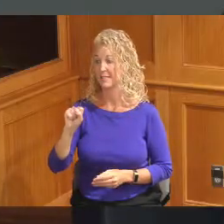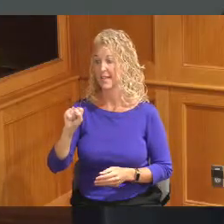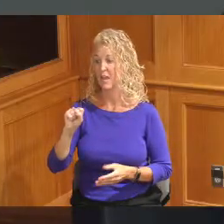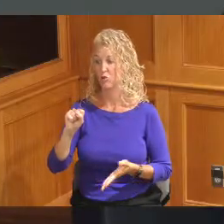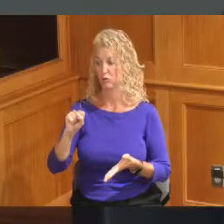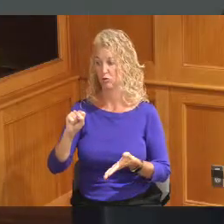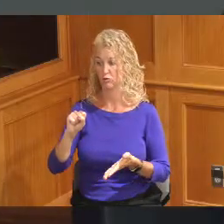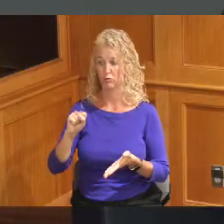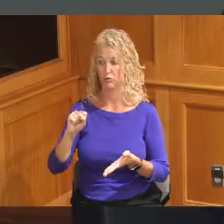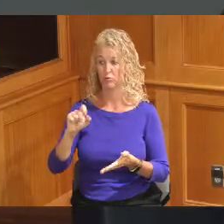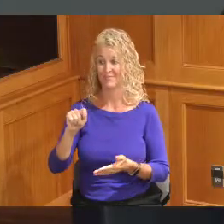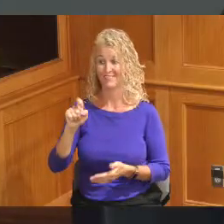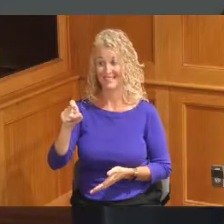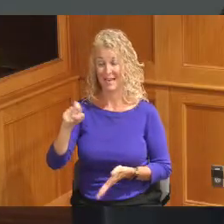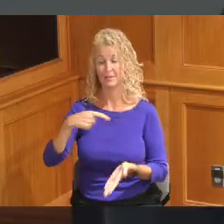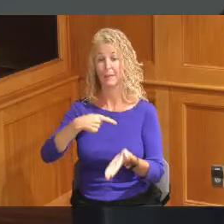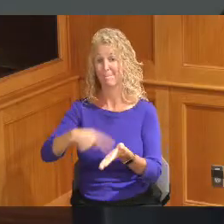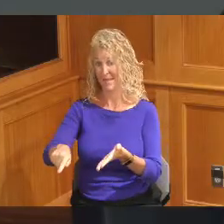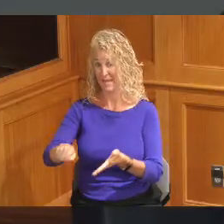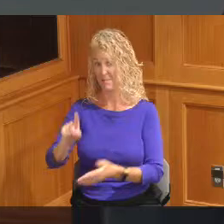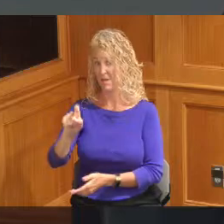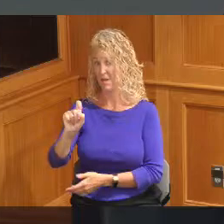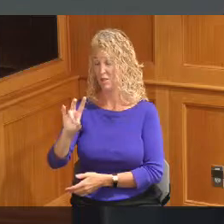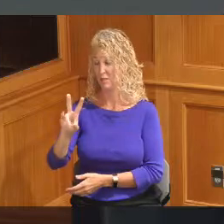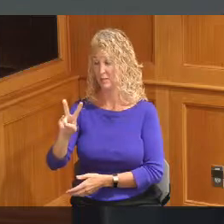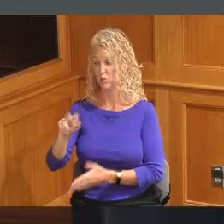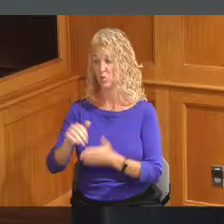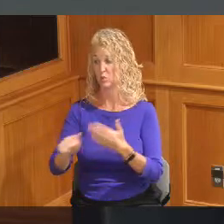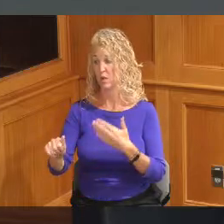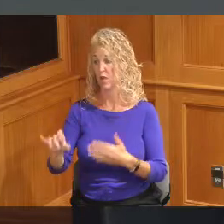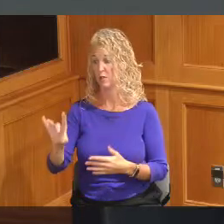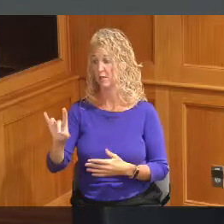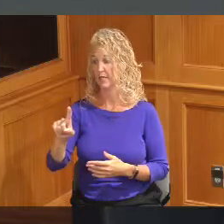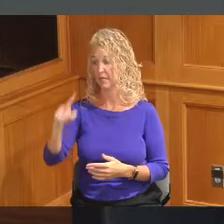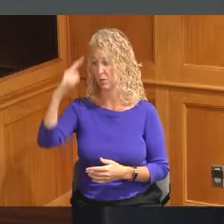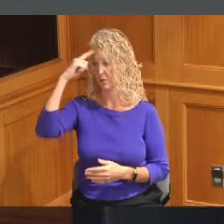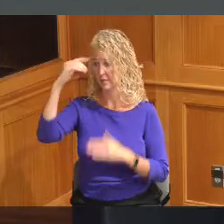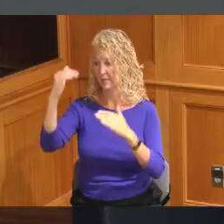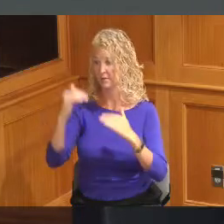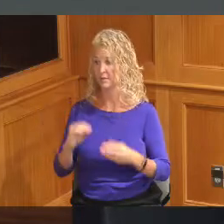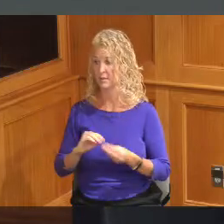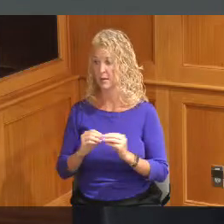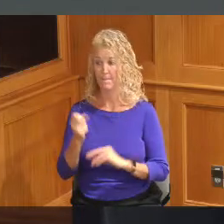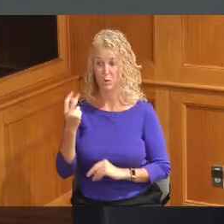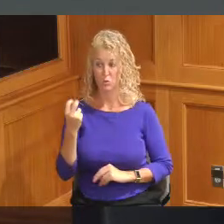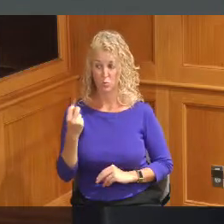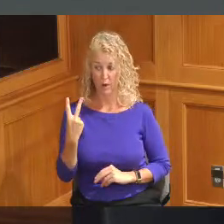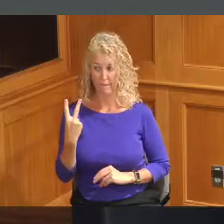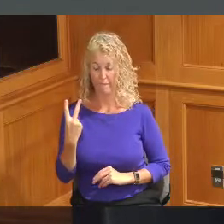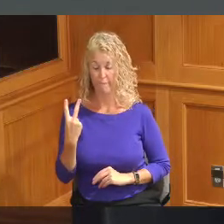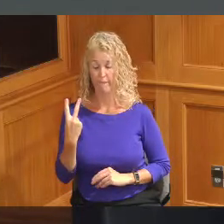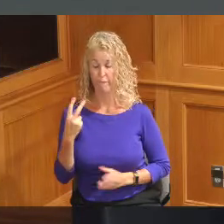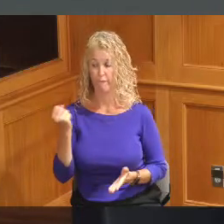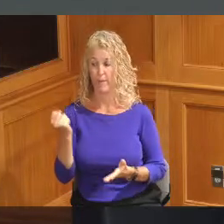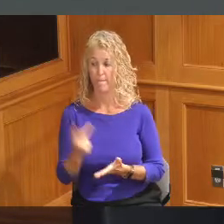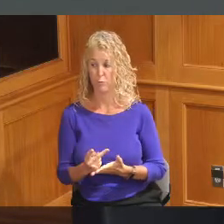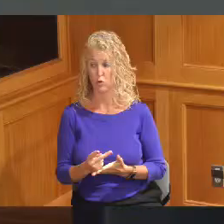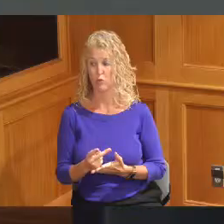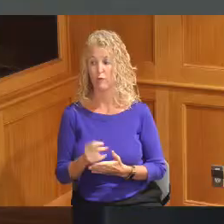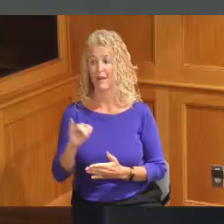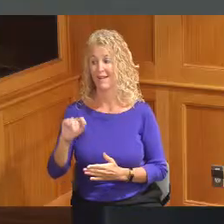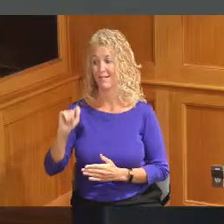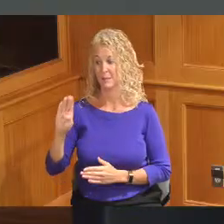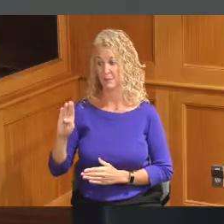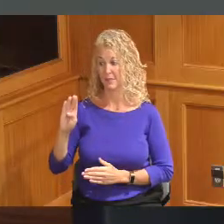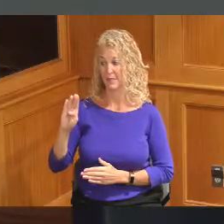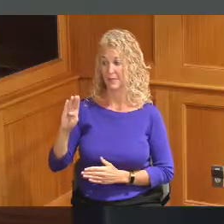tax payment for $172.81. Item number 12, Commissioners, is authorizing an invitation to